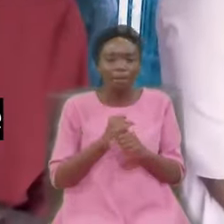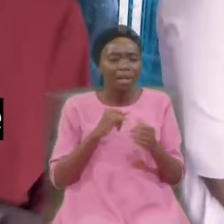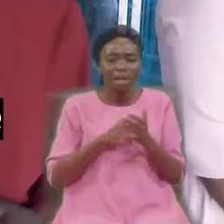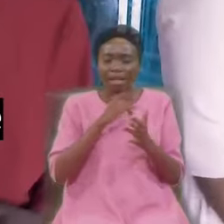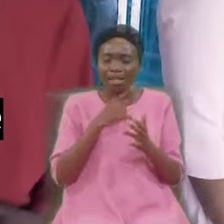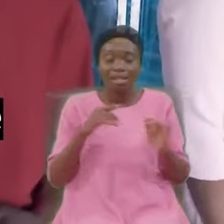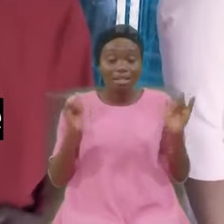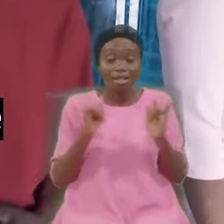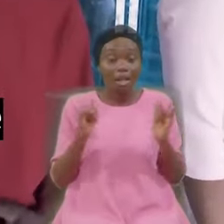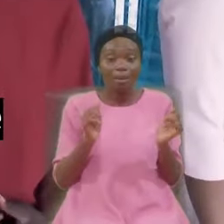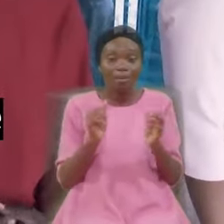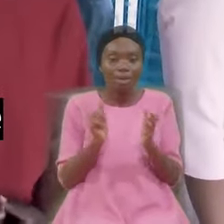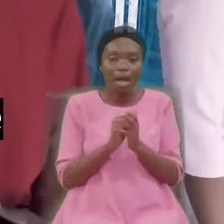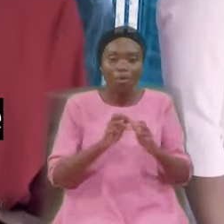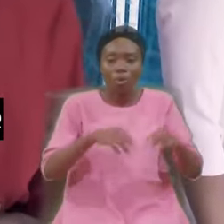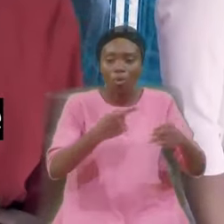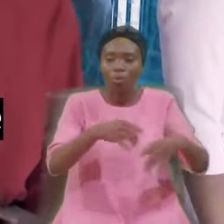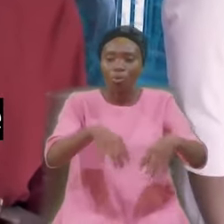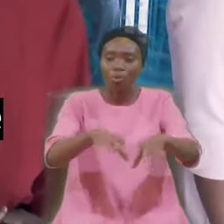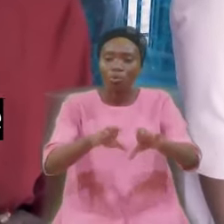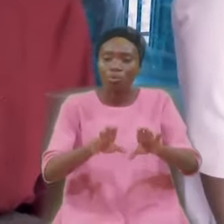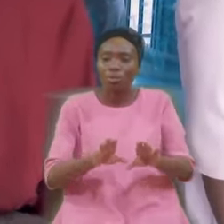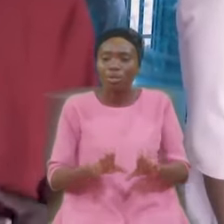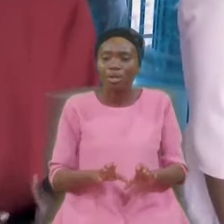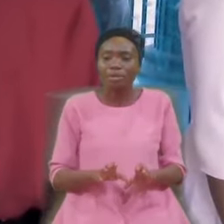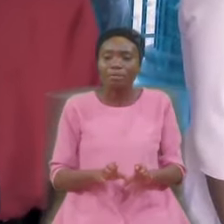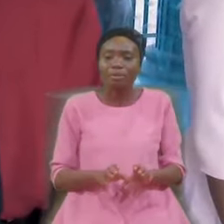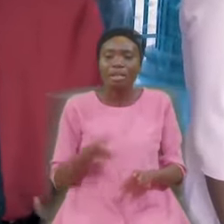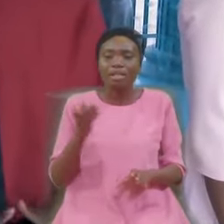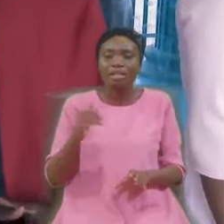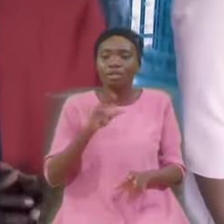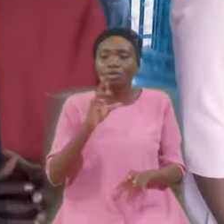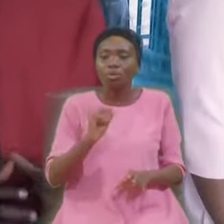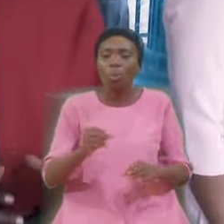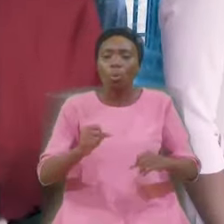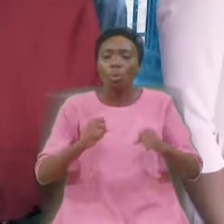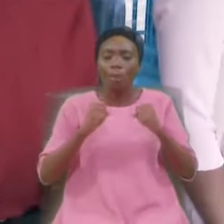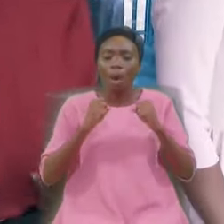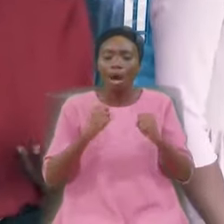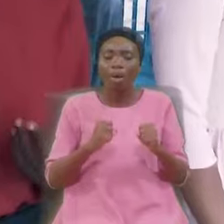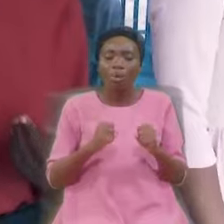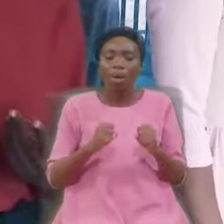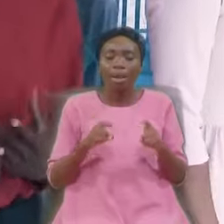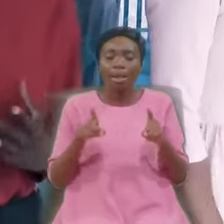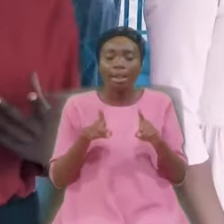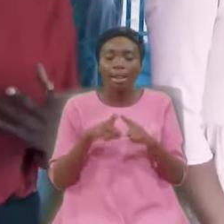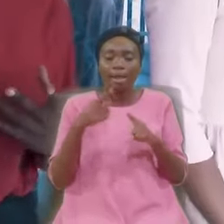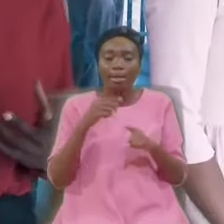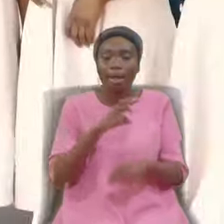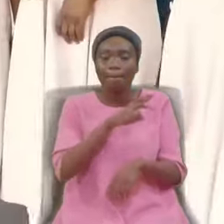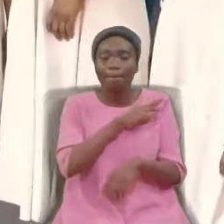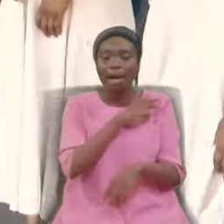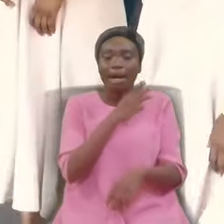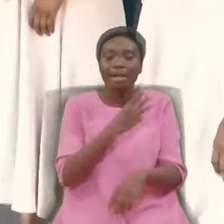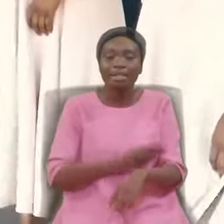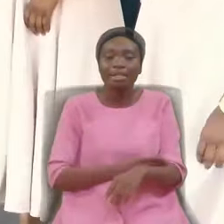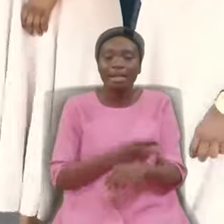It's the same that rolled the grave. There's no power like the